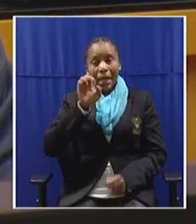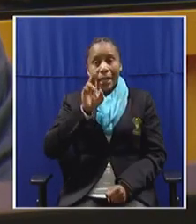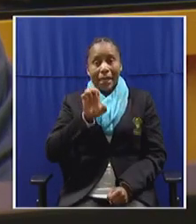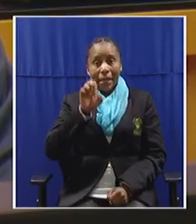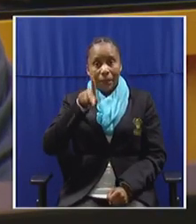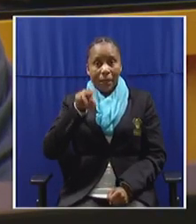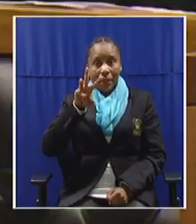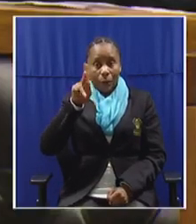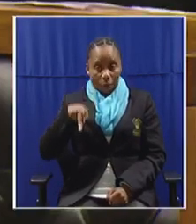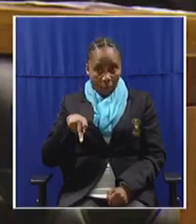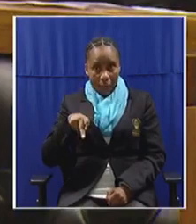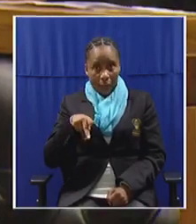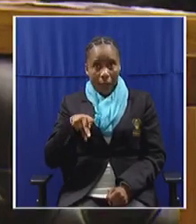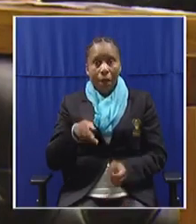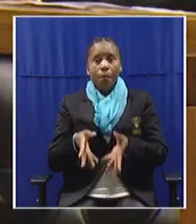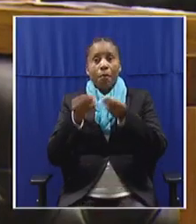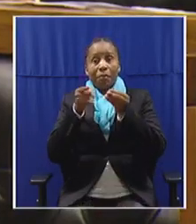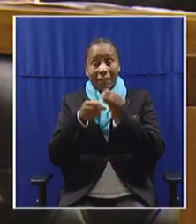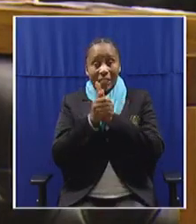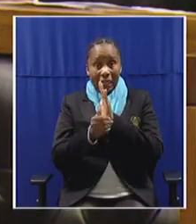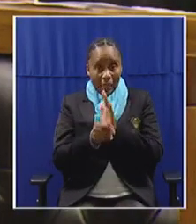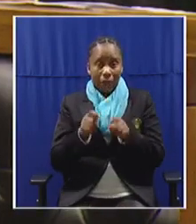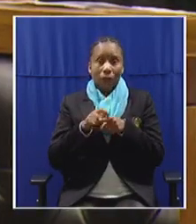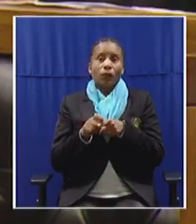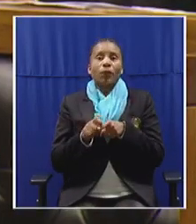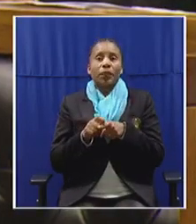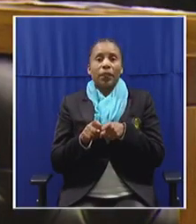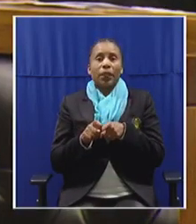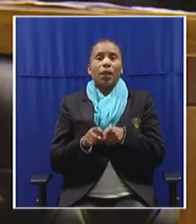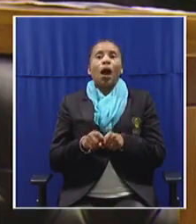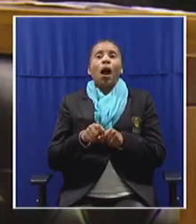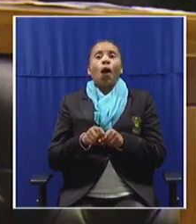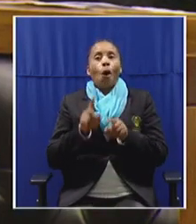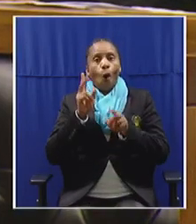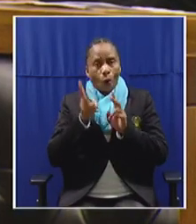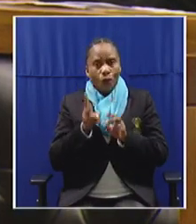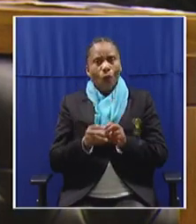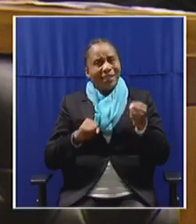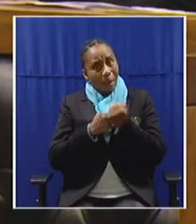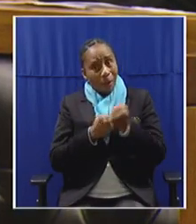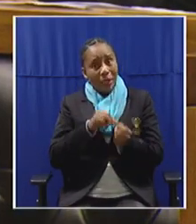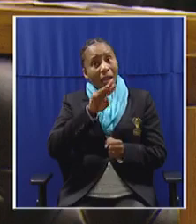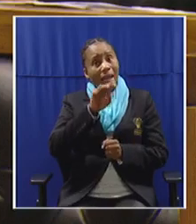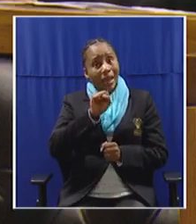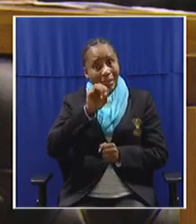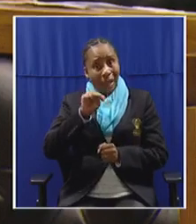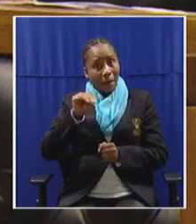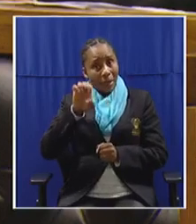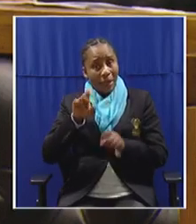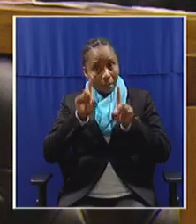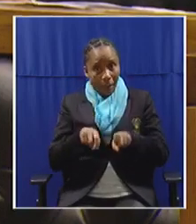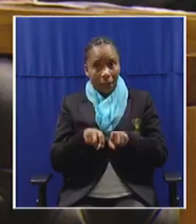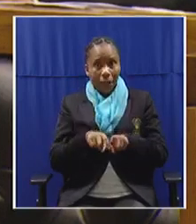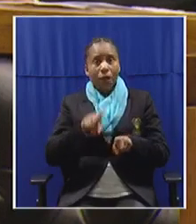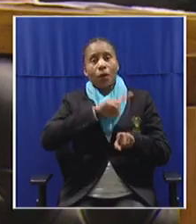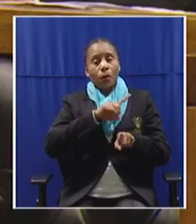the gaining of skills, the training, you must also support SMMEs, because the likelihood